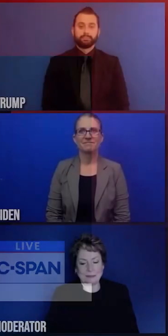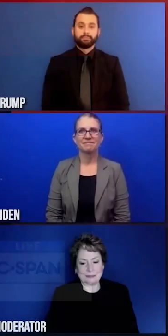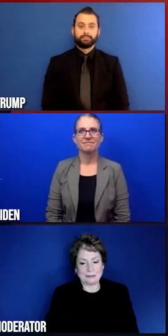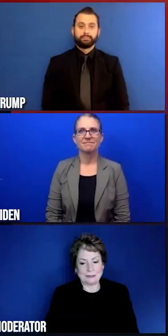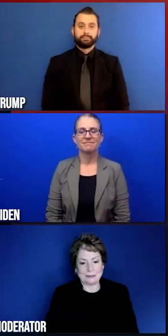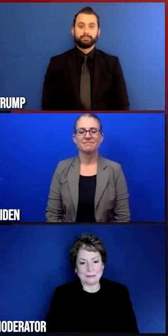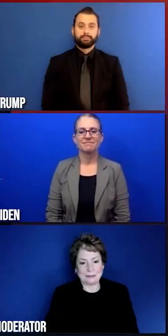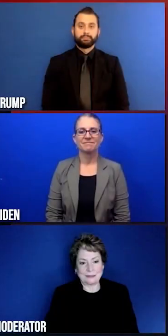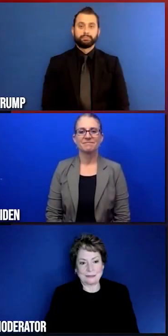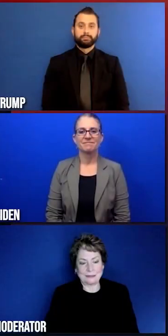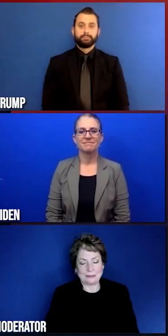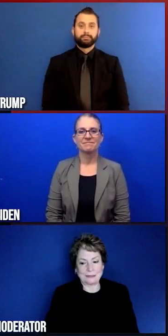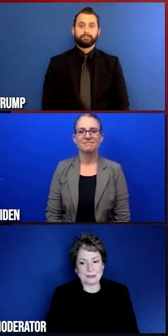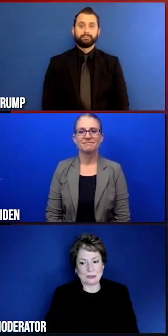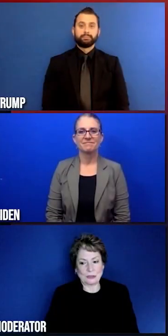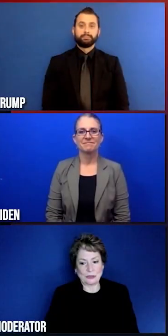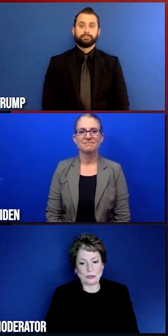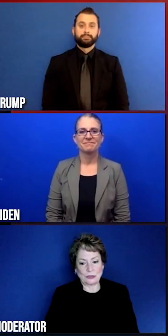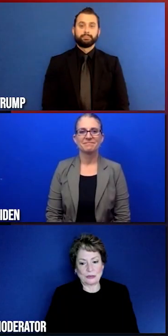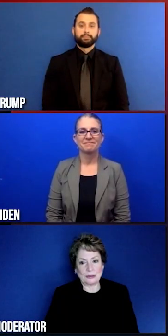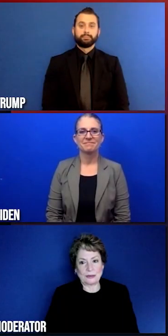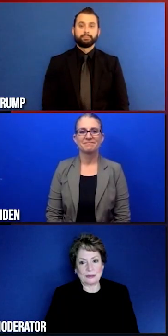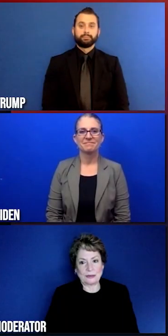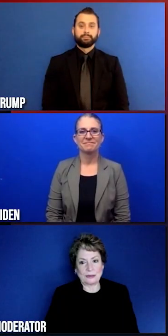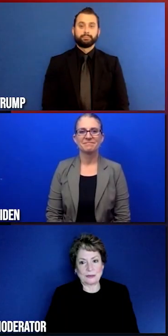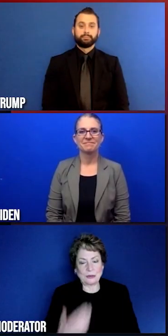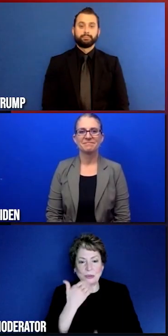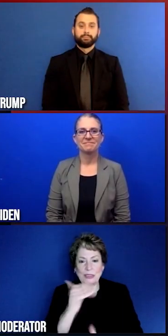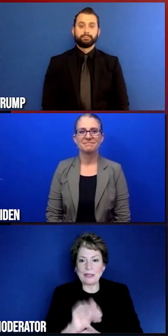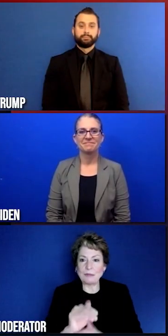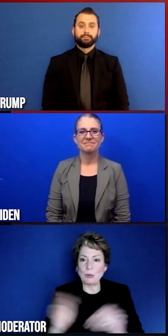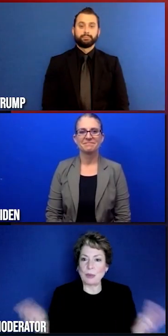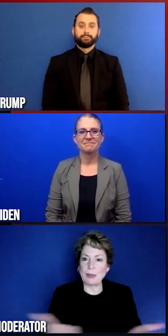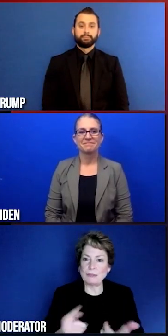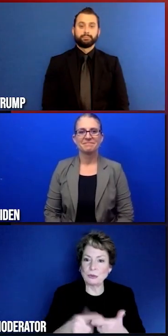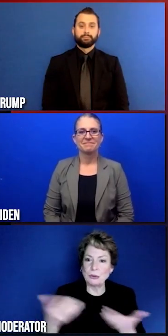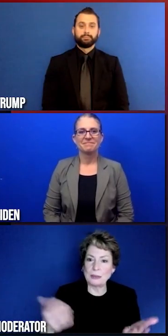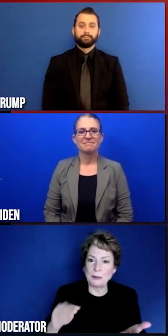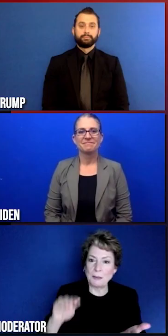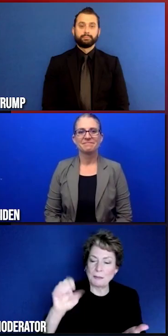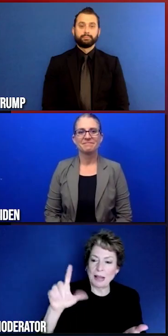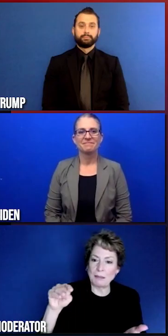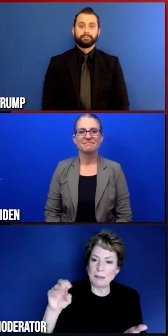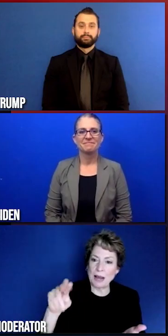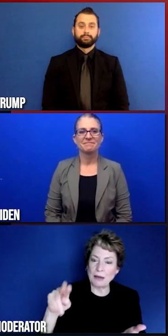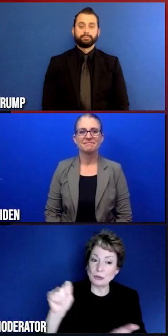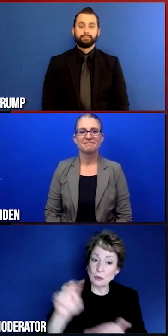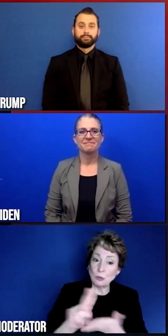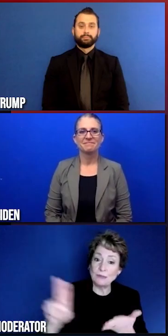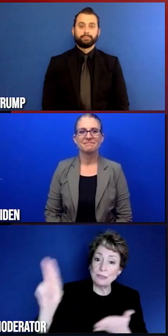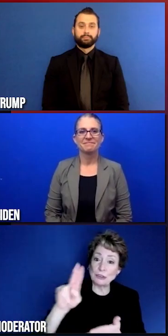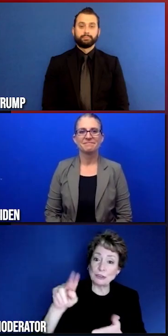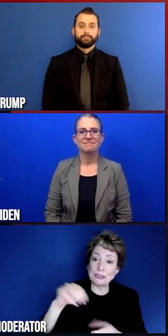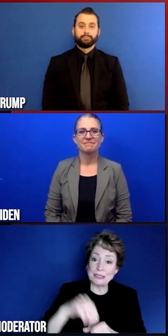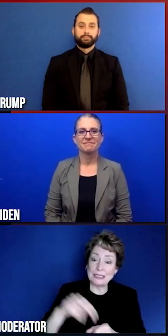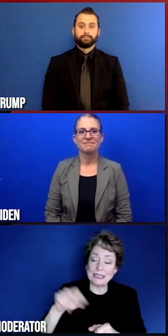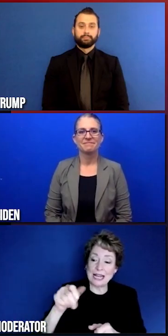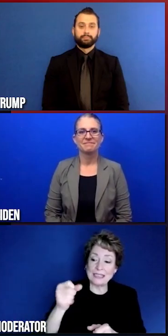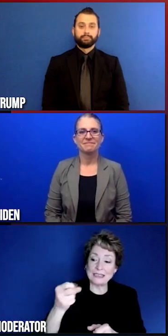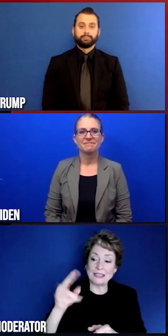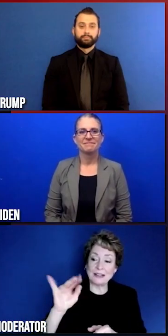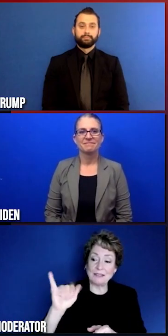Good evening from Belmont University in Nashville, Tennessee. I'm Kristen Welker of NBC News, and I welcome you to the